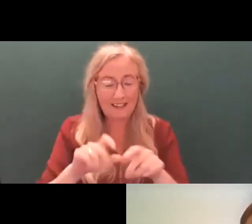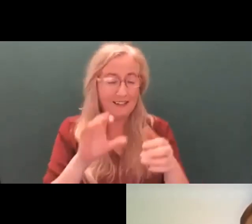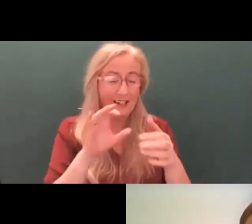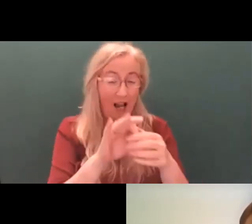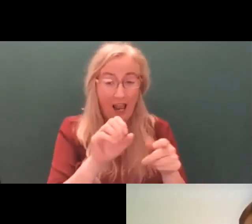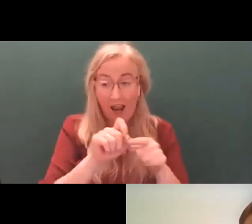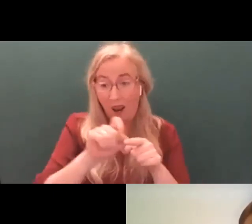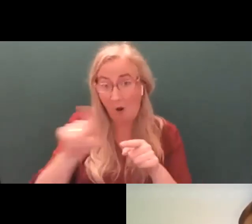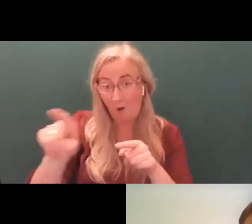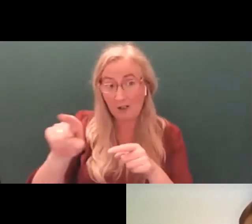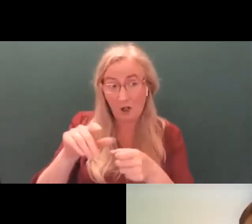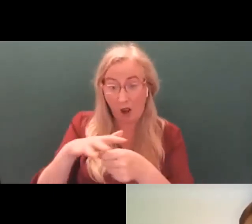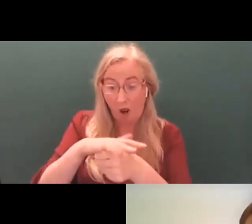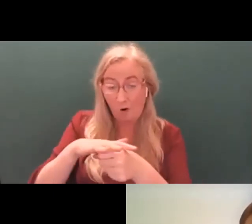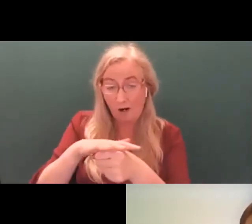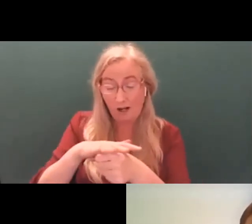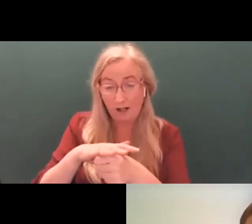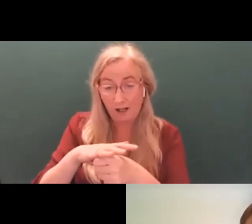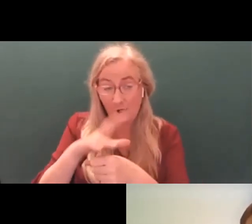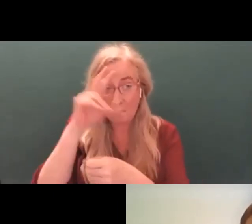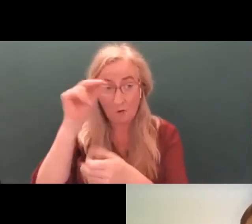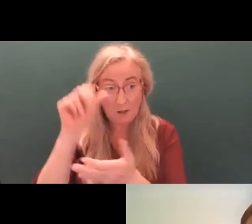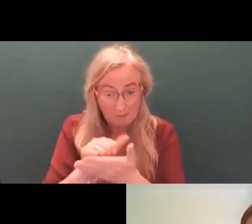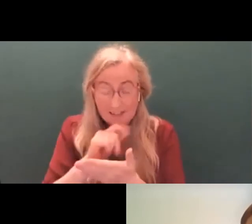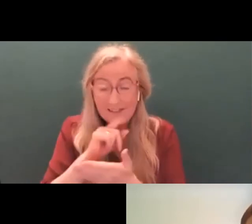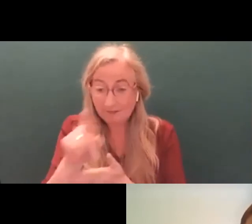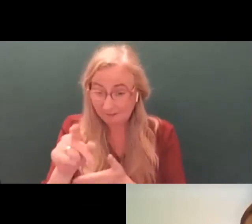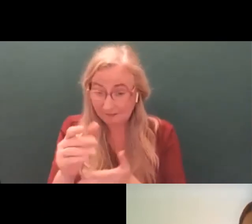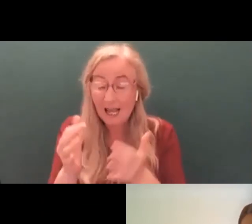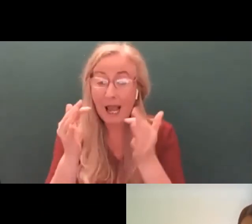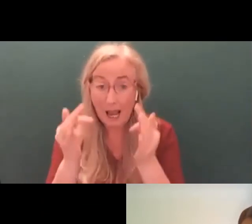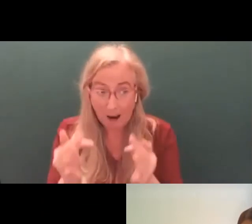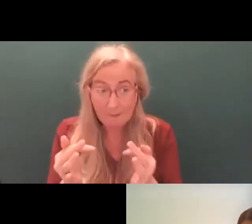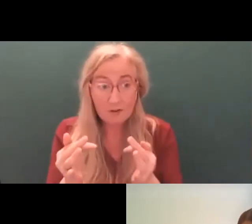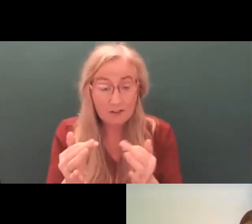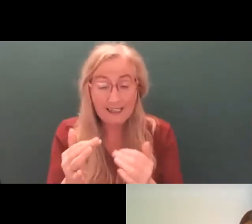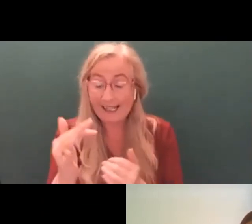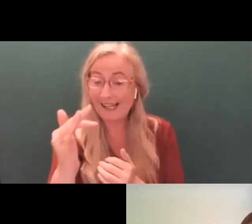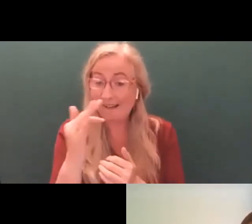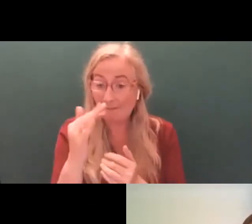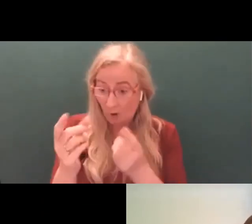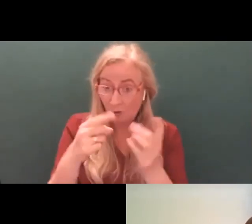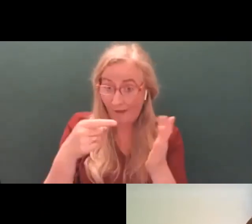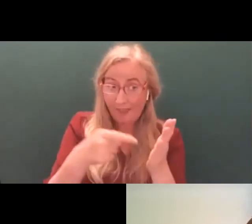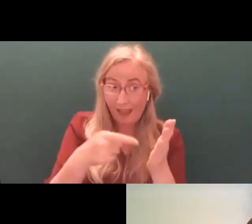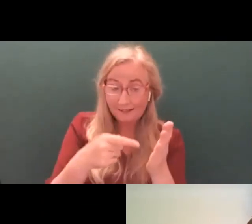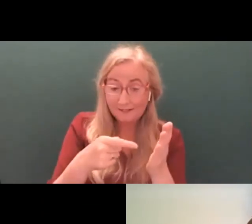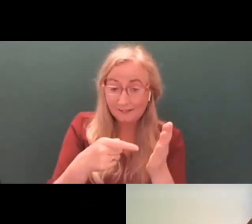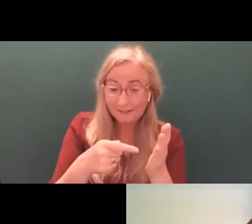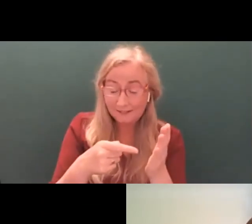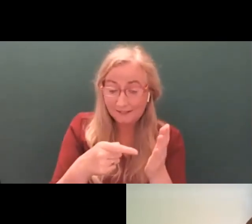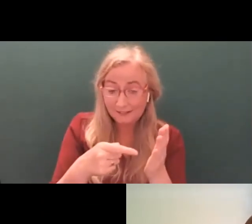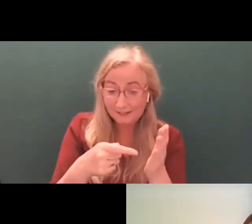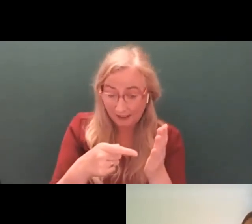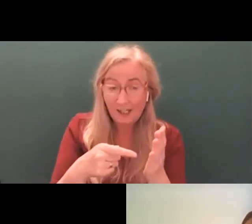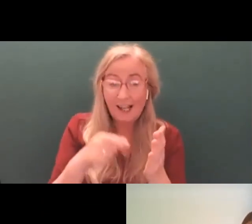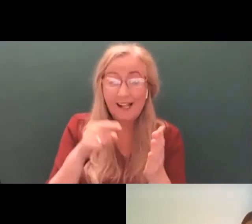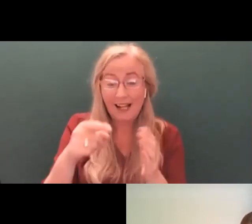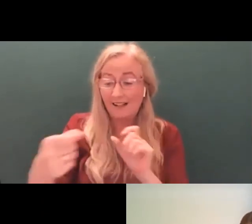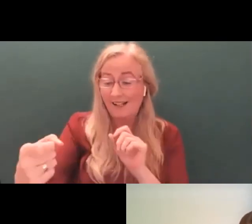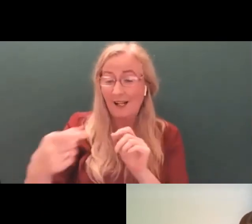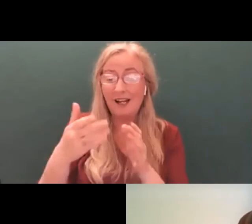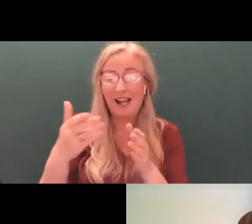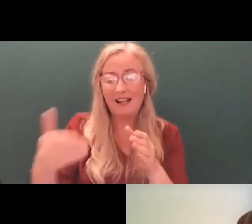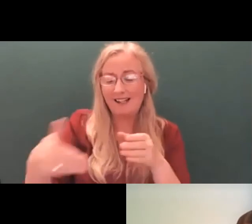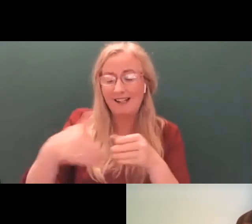local press? Would that be a useful thing? Absolutely, yes. And if you're doing that, you know, just paste it directly into your email with, you know,